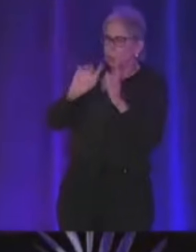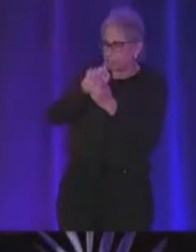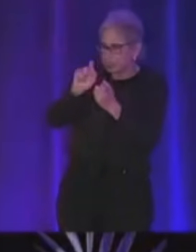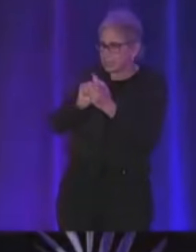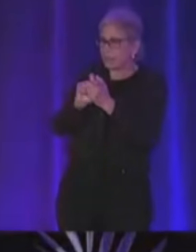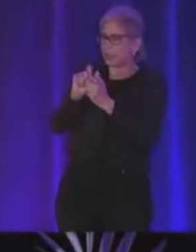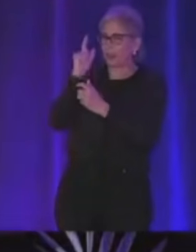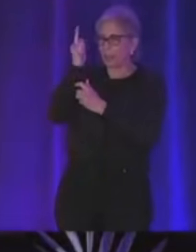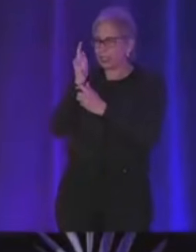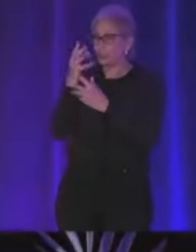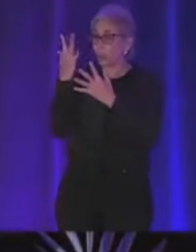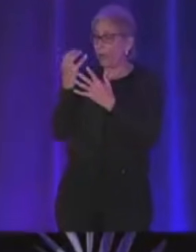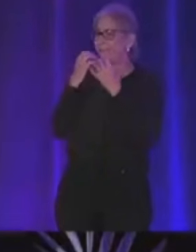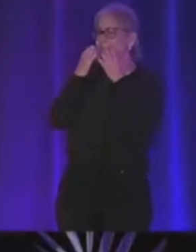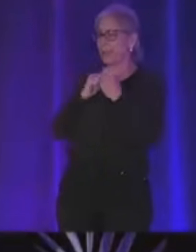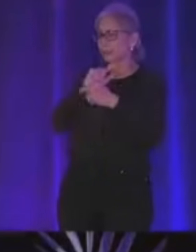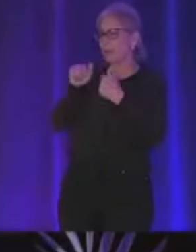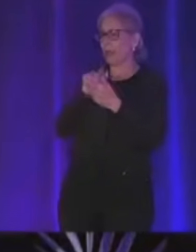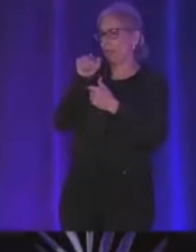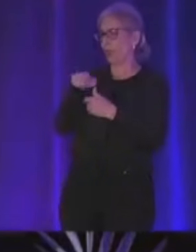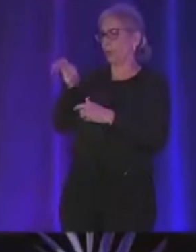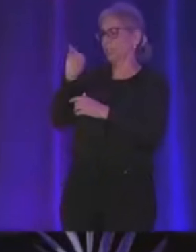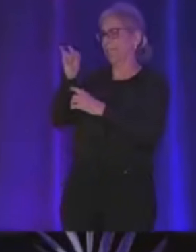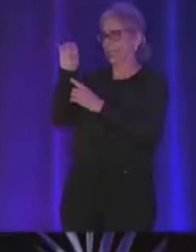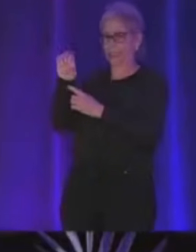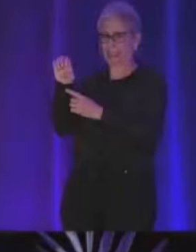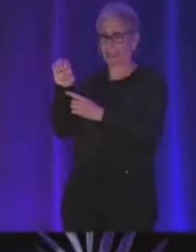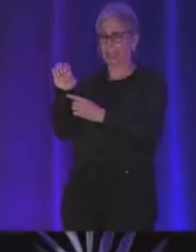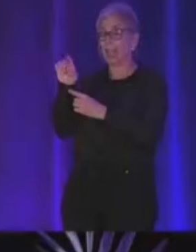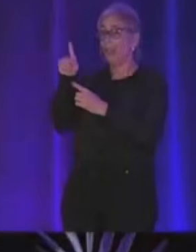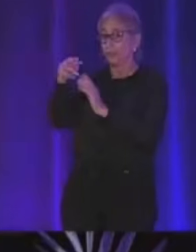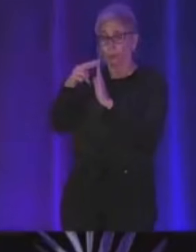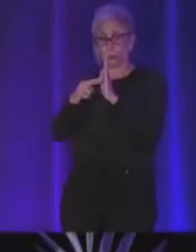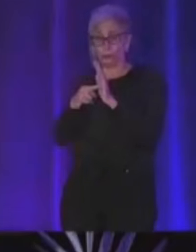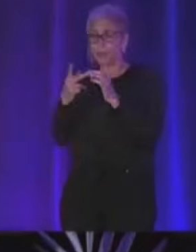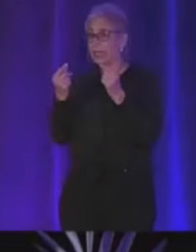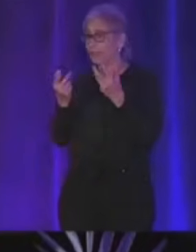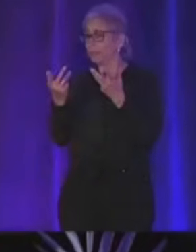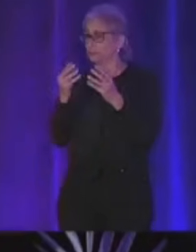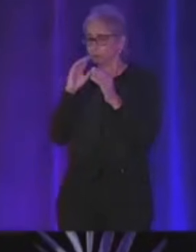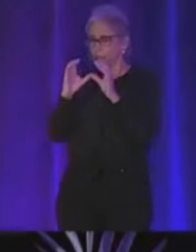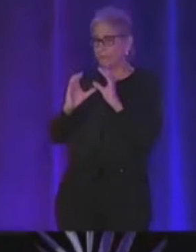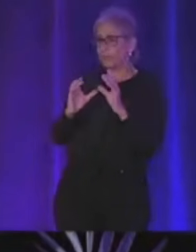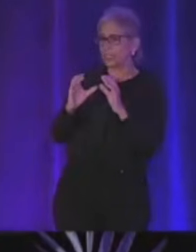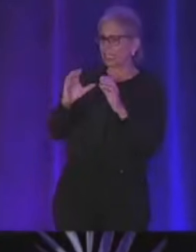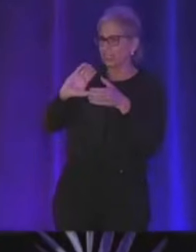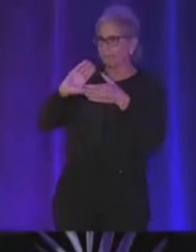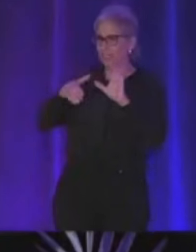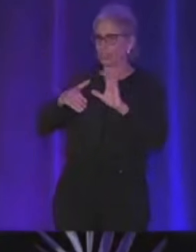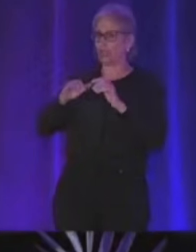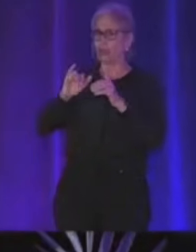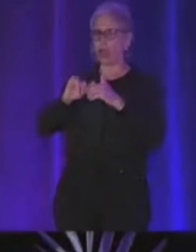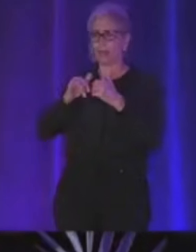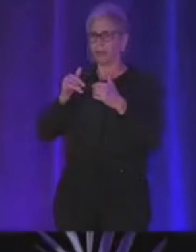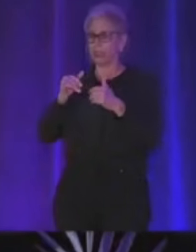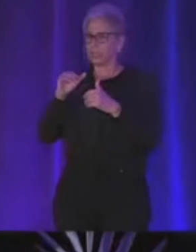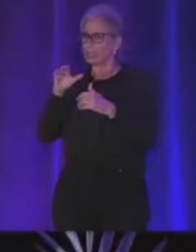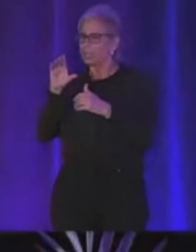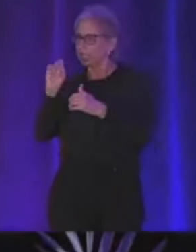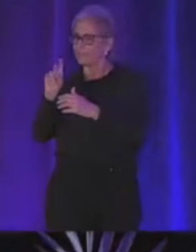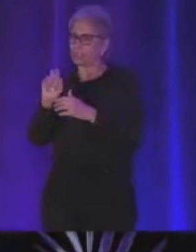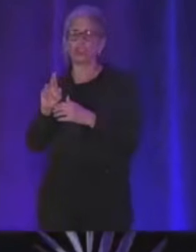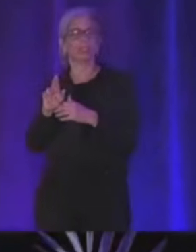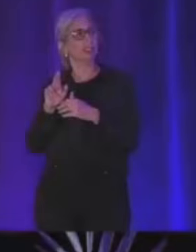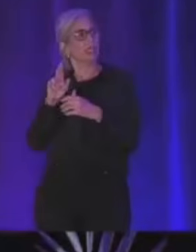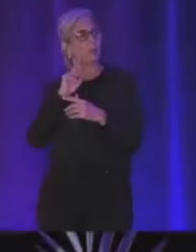it cares about those edge cases. So all the lint rules that do things like configure your indentation levels are incredibly buggy. We have